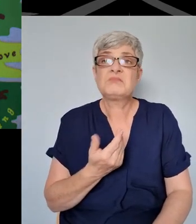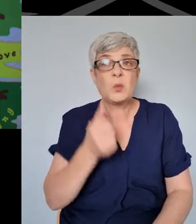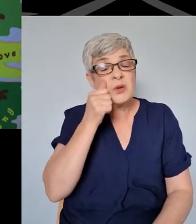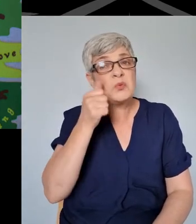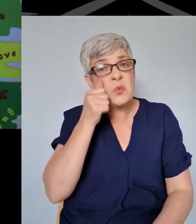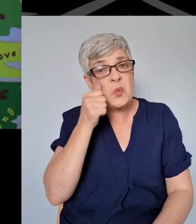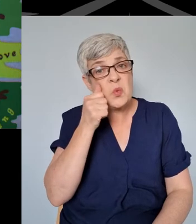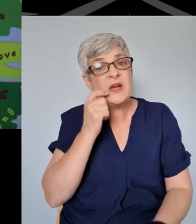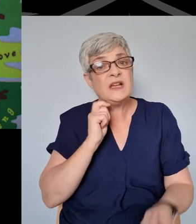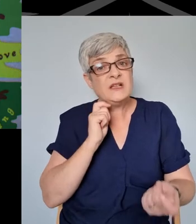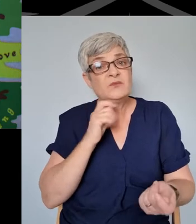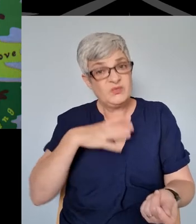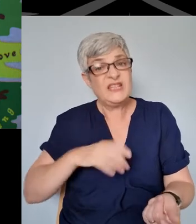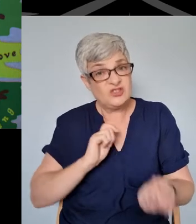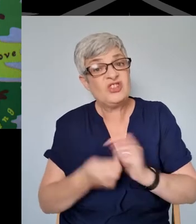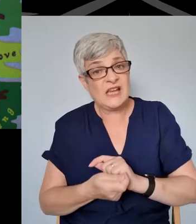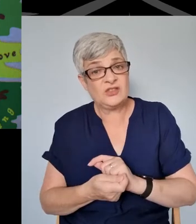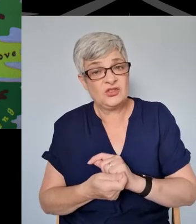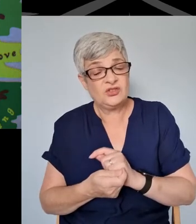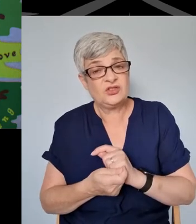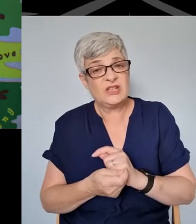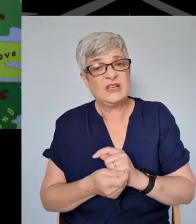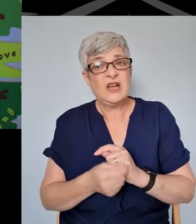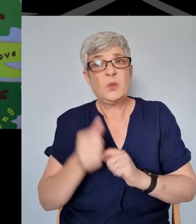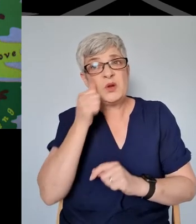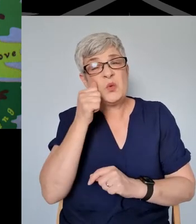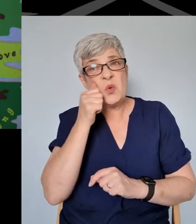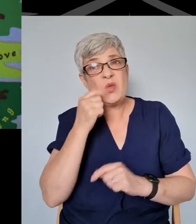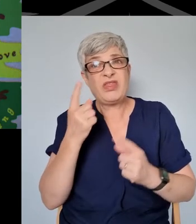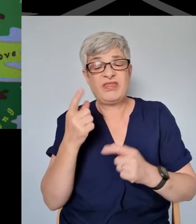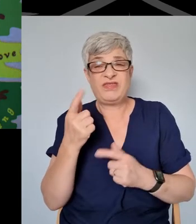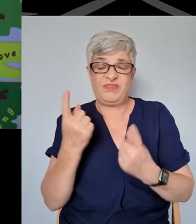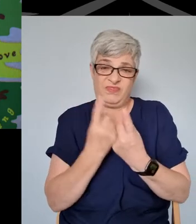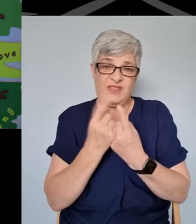we know that changes are needed. We know that things could be different.